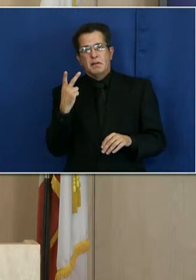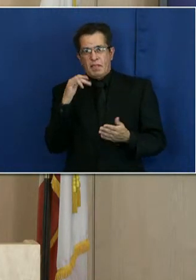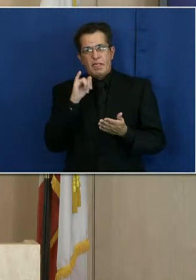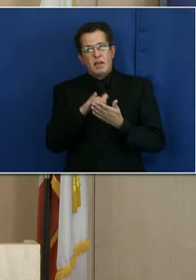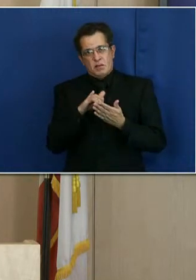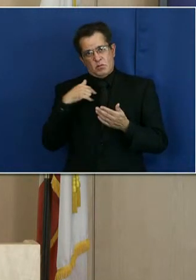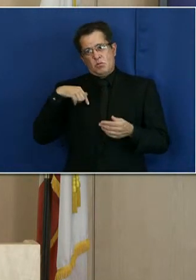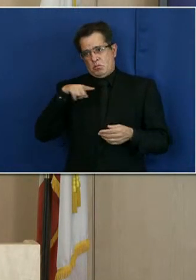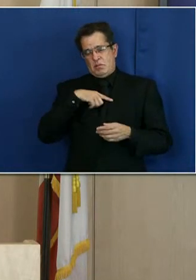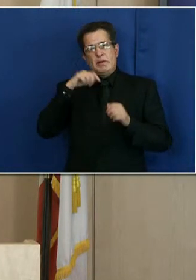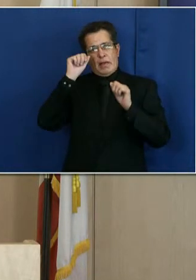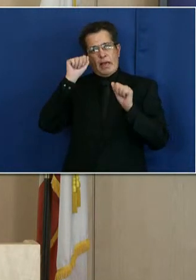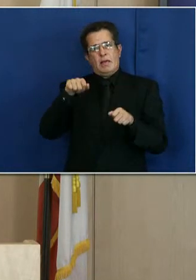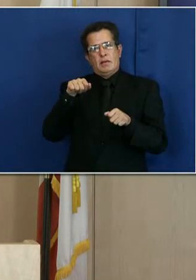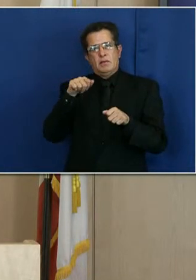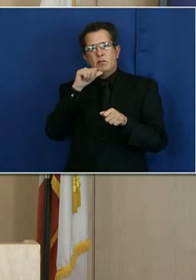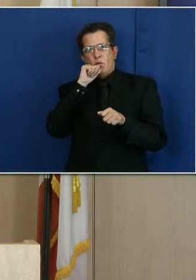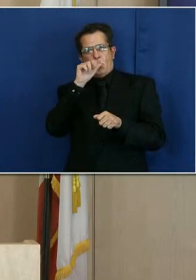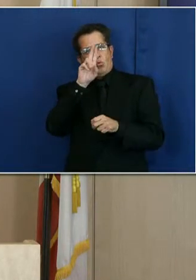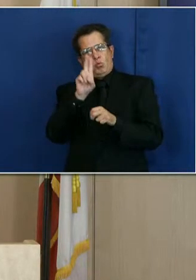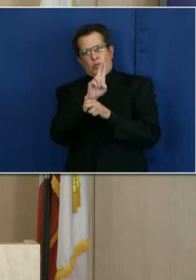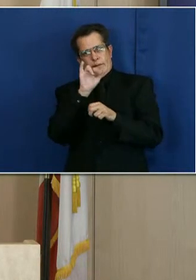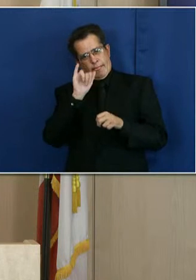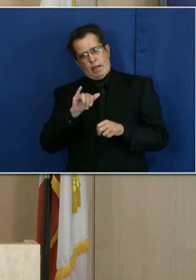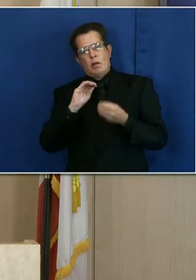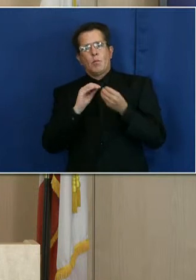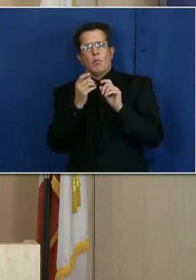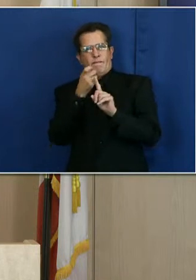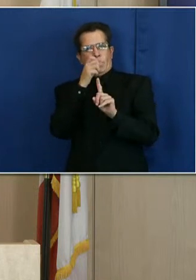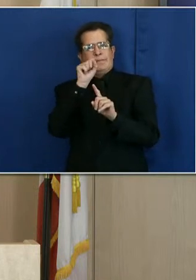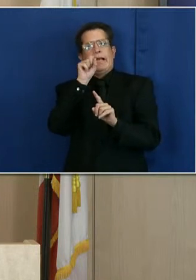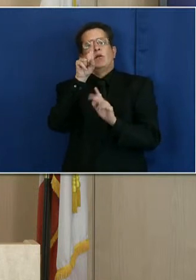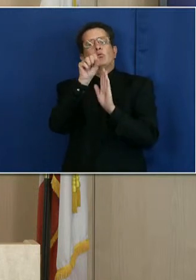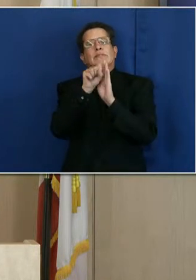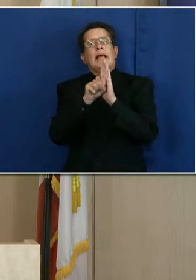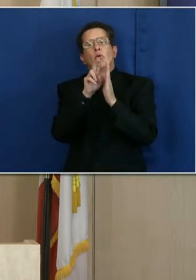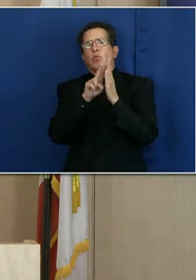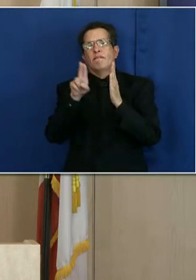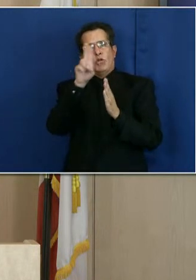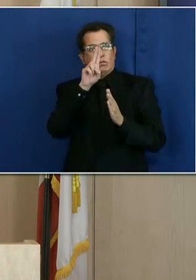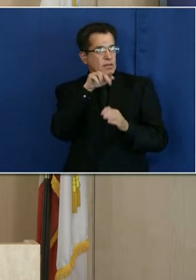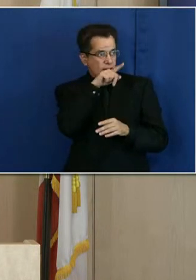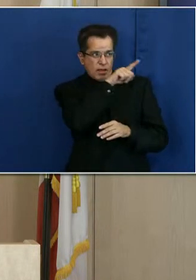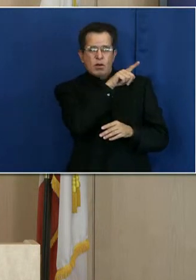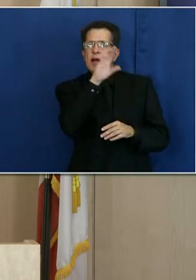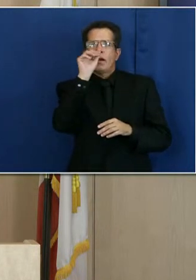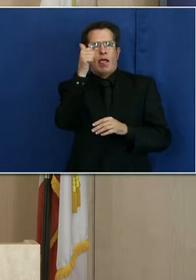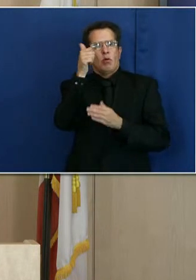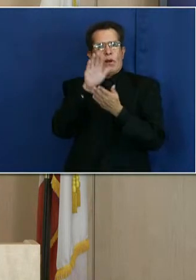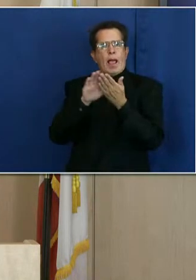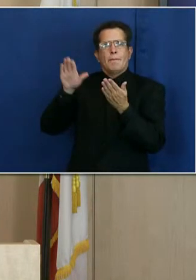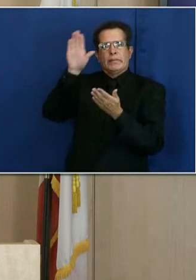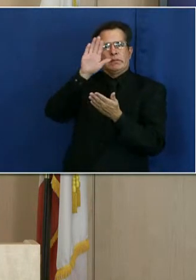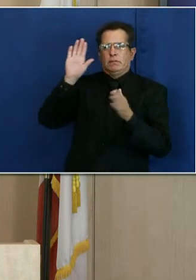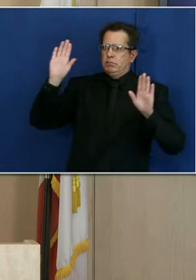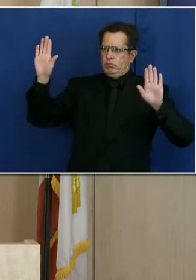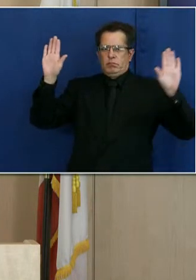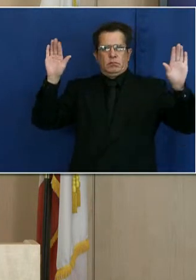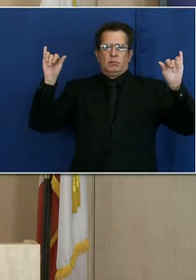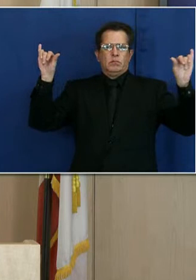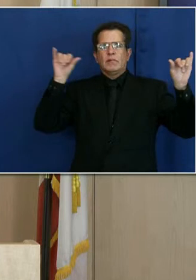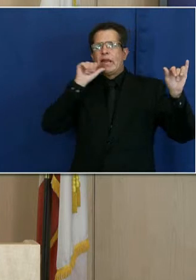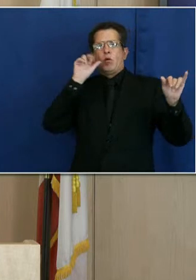justification for not including those numbers for SDSU and frankly other campuses in San Diego as they reopen. It was the state